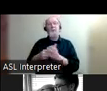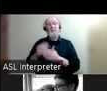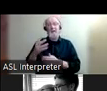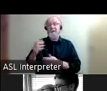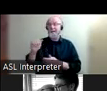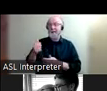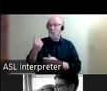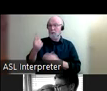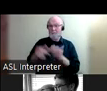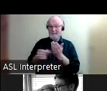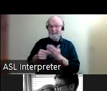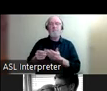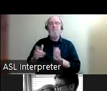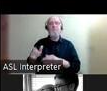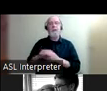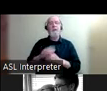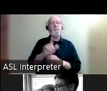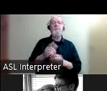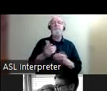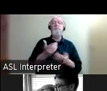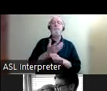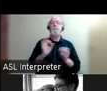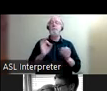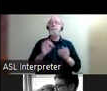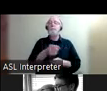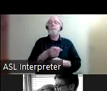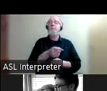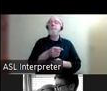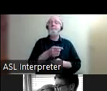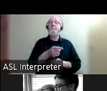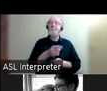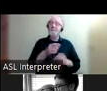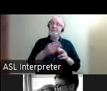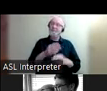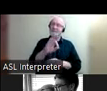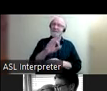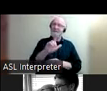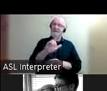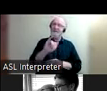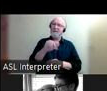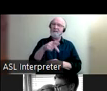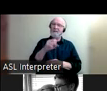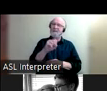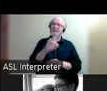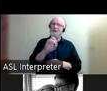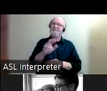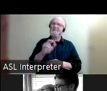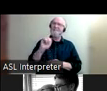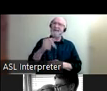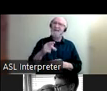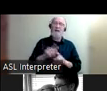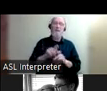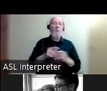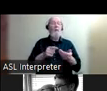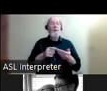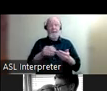it simultaneously on flipster, and you can also get back issues, which is really